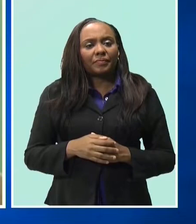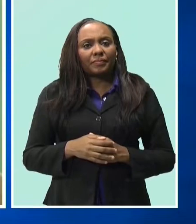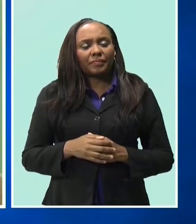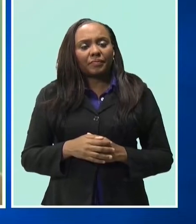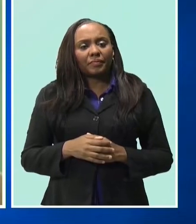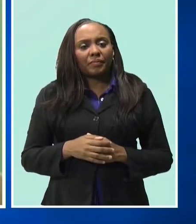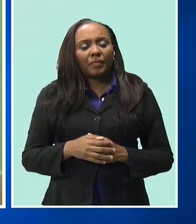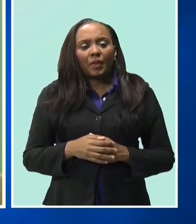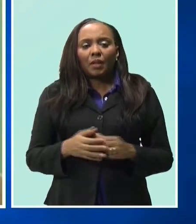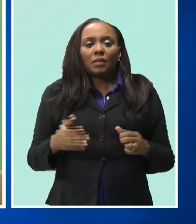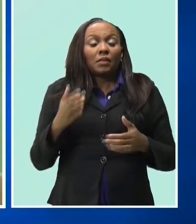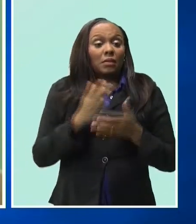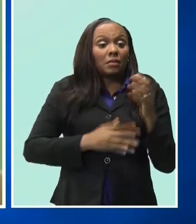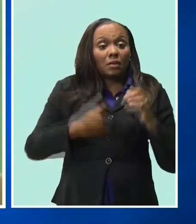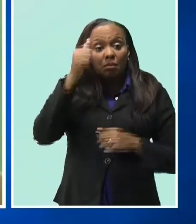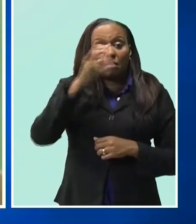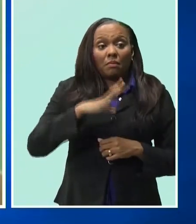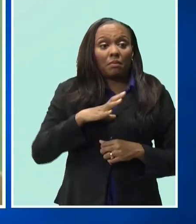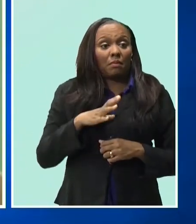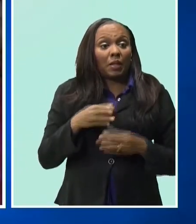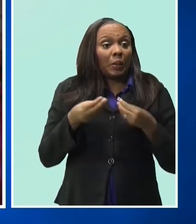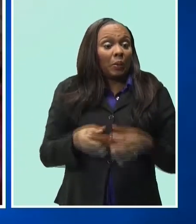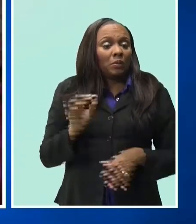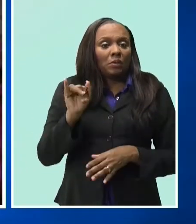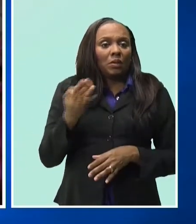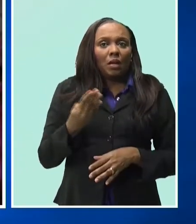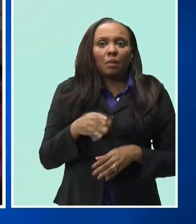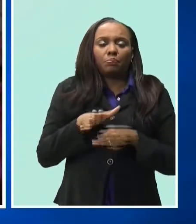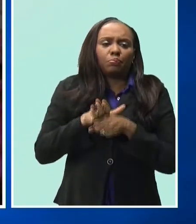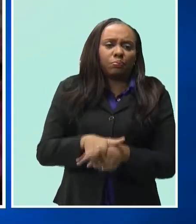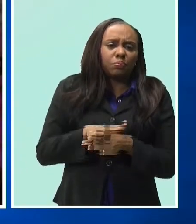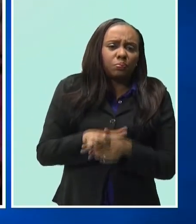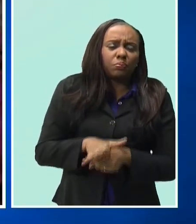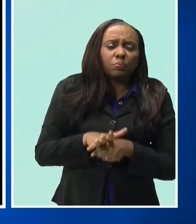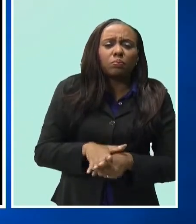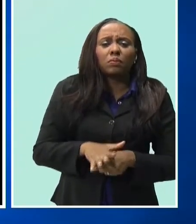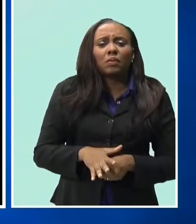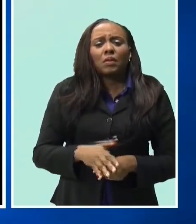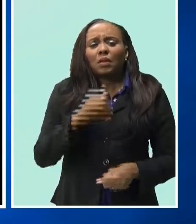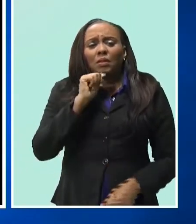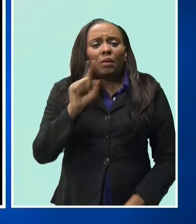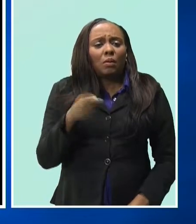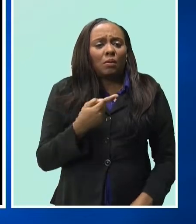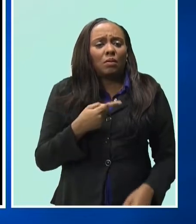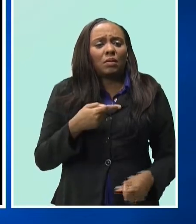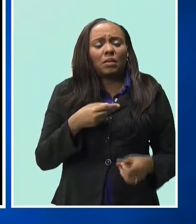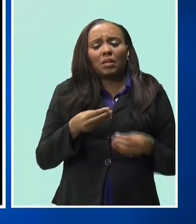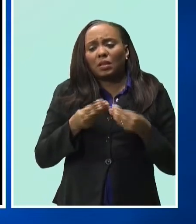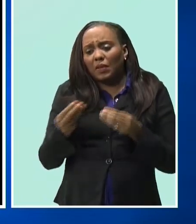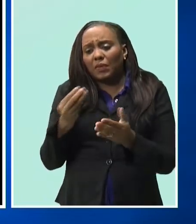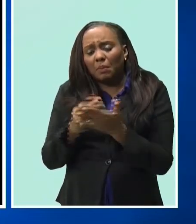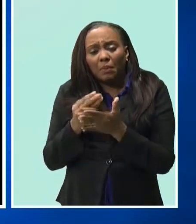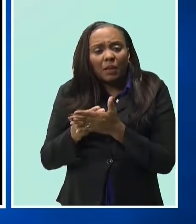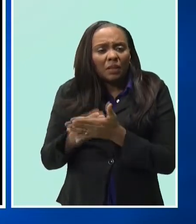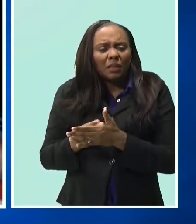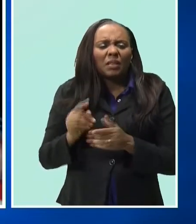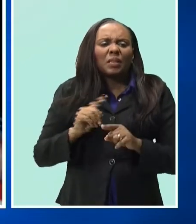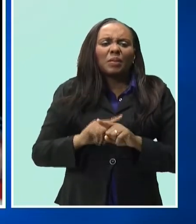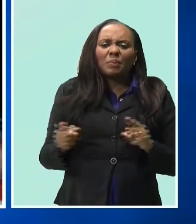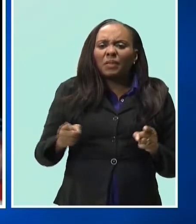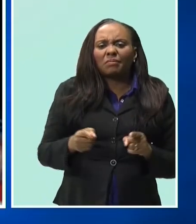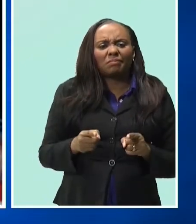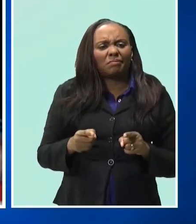some men their jobs, he's also stressing there's more to child support than financial maintenance. And while noting that